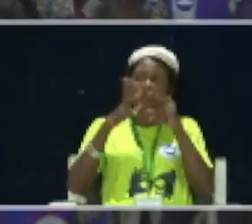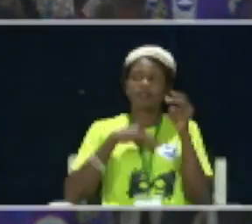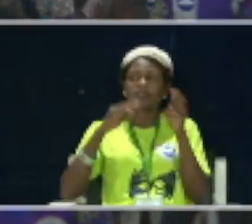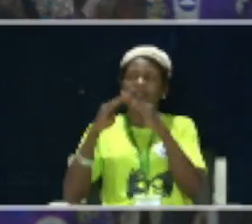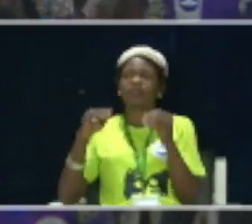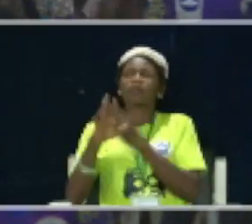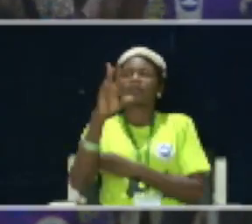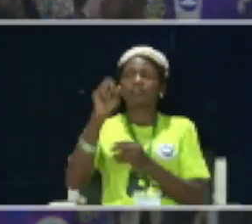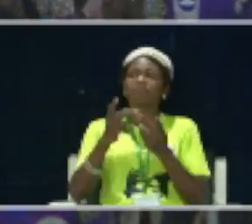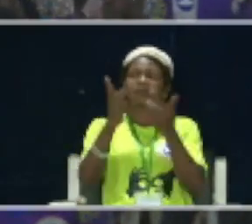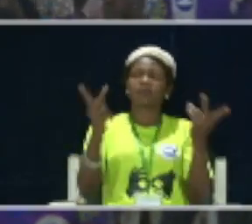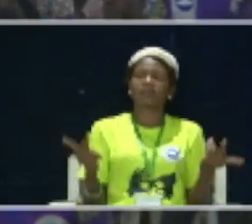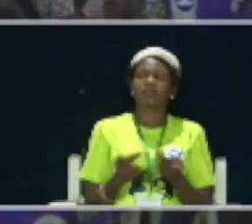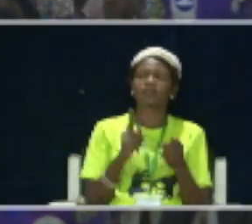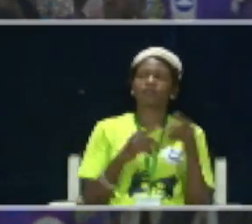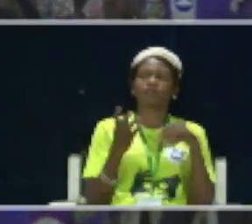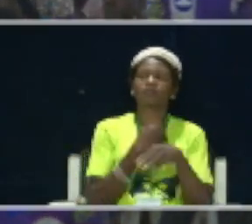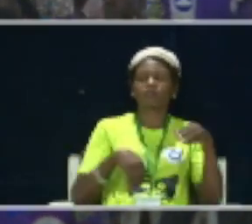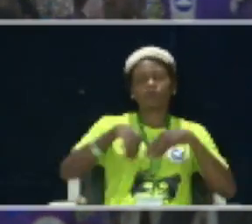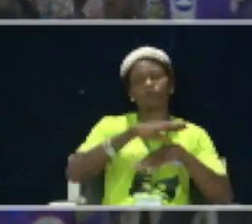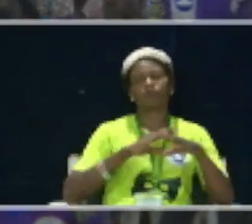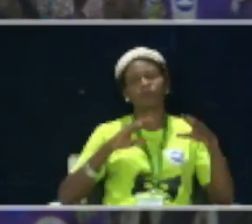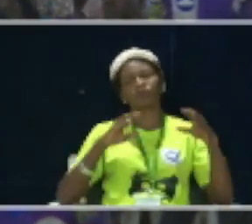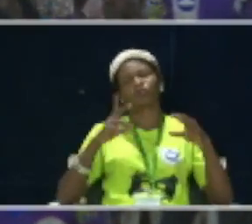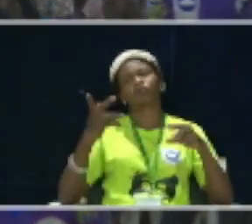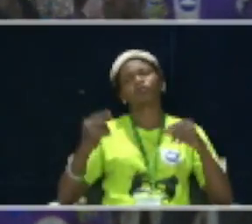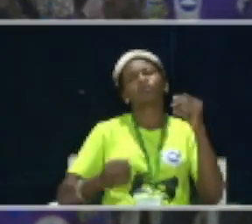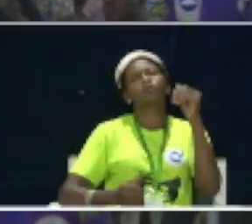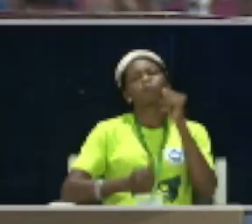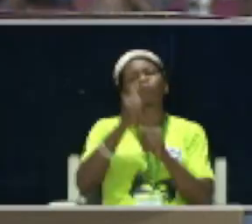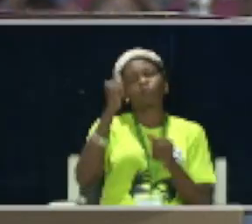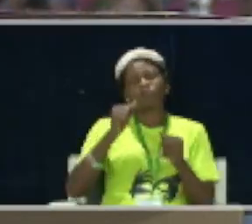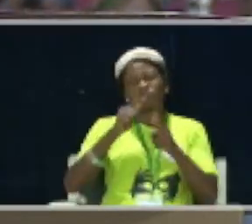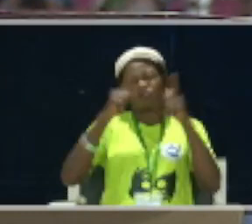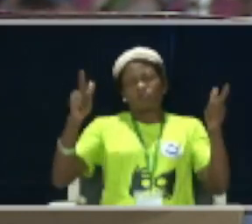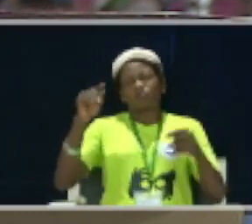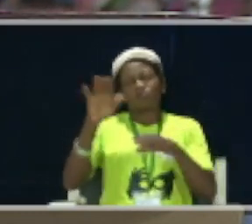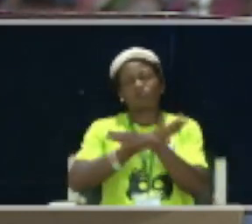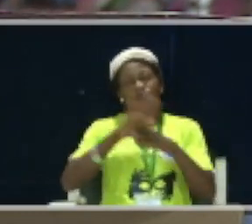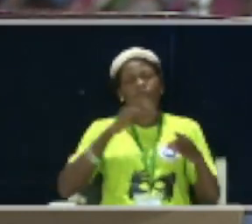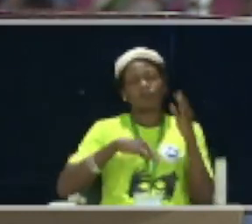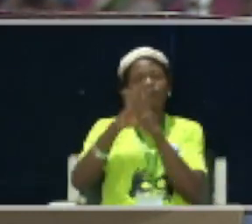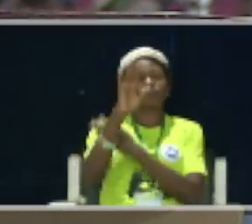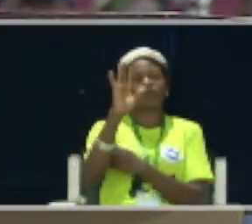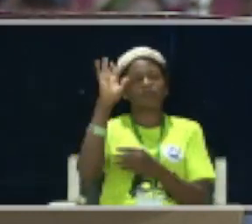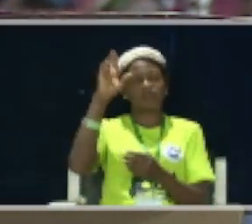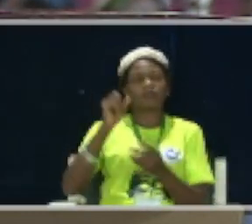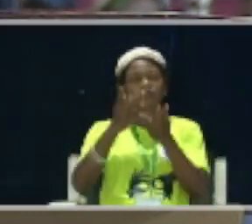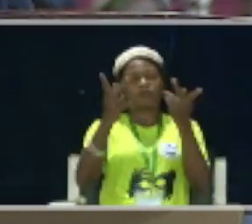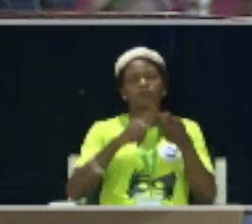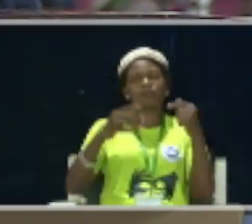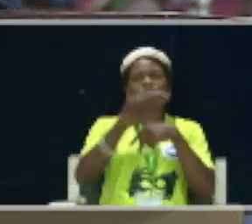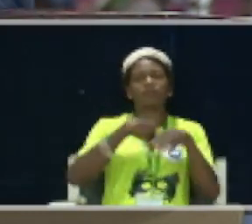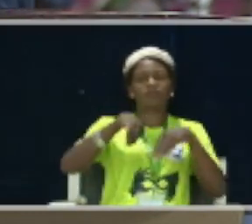will reposition you to take over the most thriving business, and God will reposition you to take